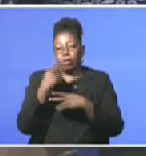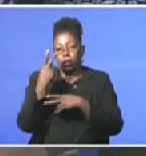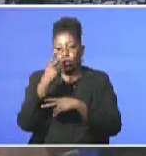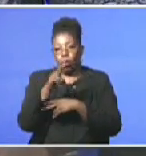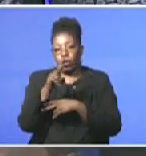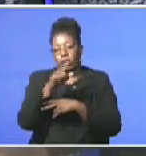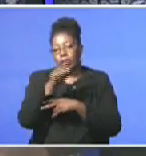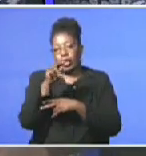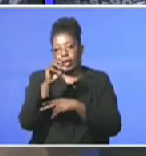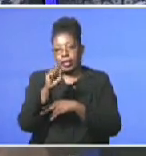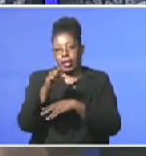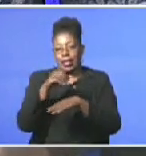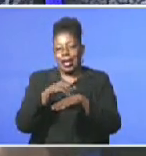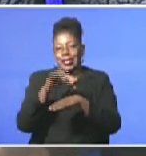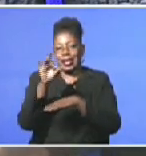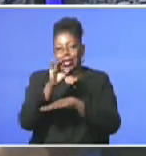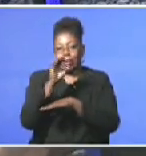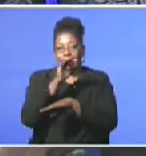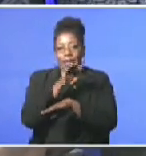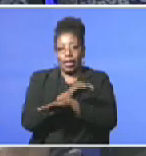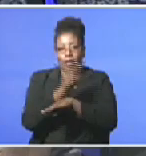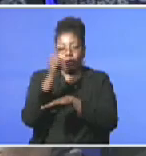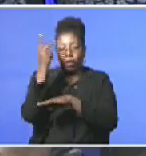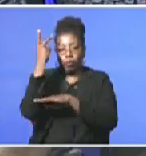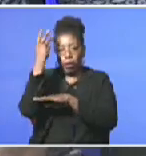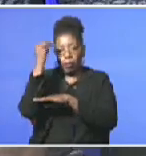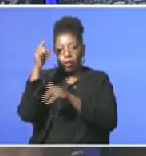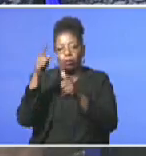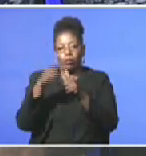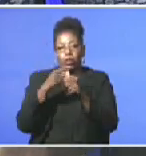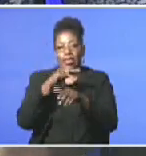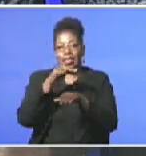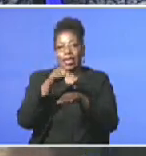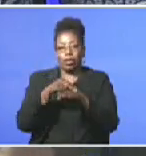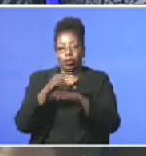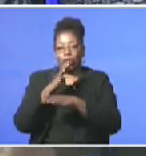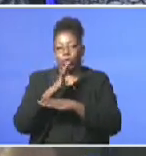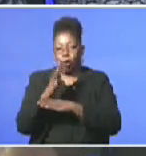television network at 8 o'clock tonight for the Prime Minister's first national address of the year.